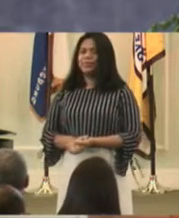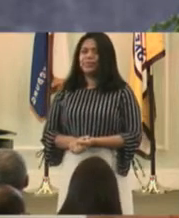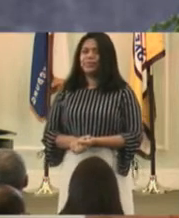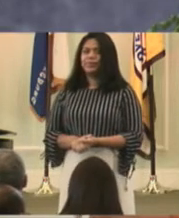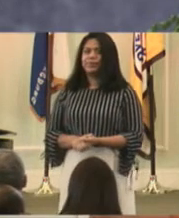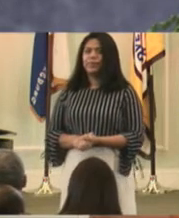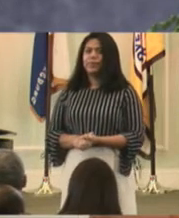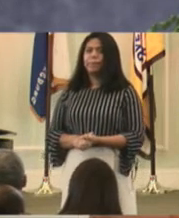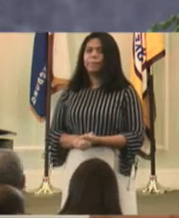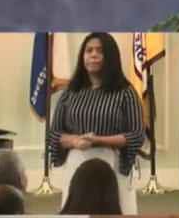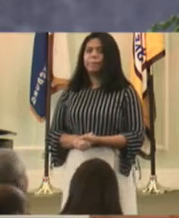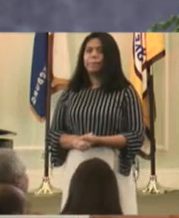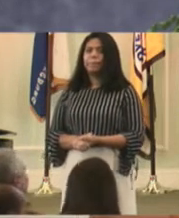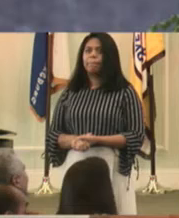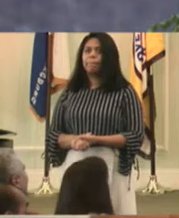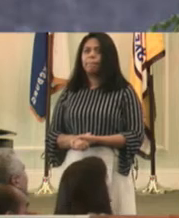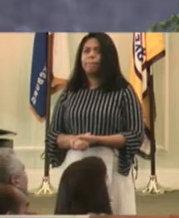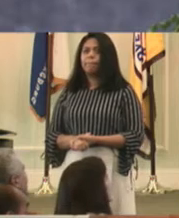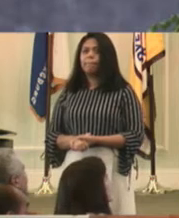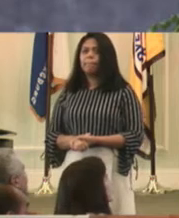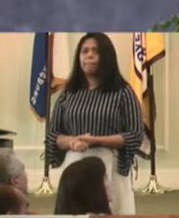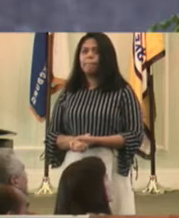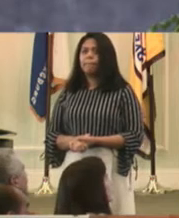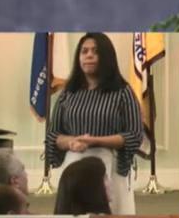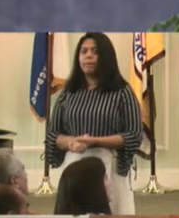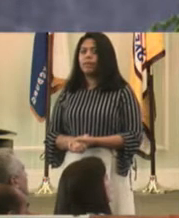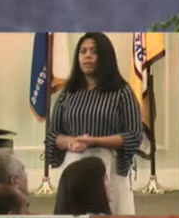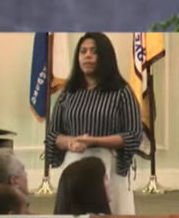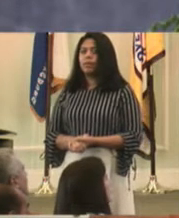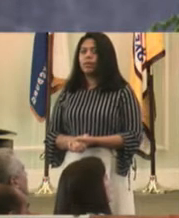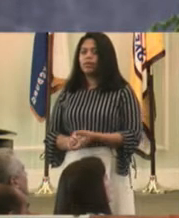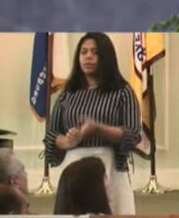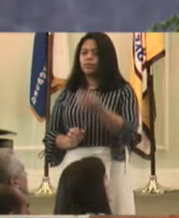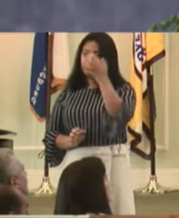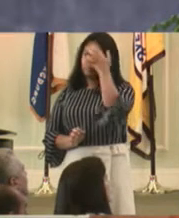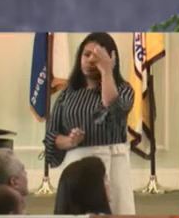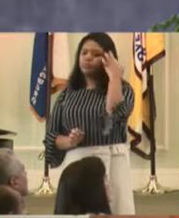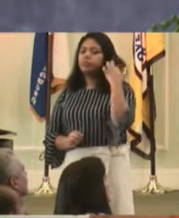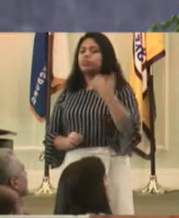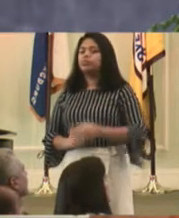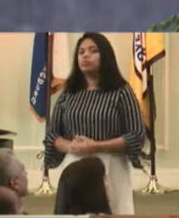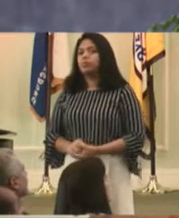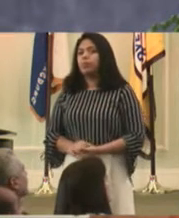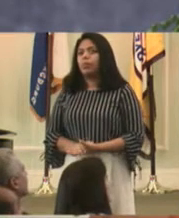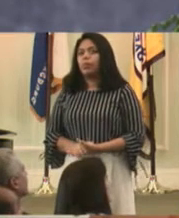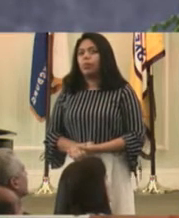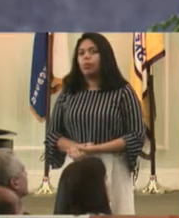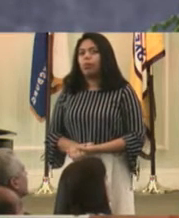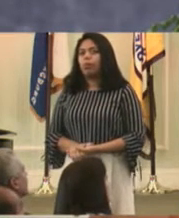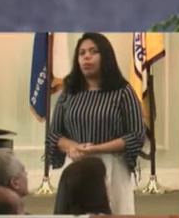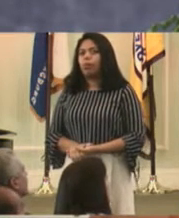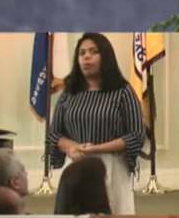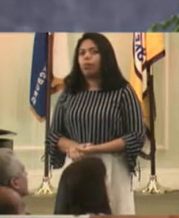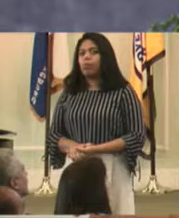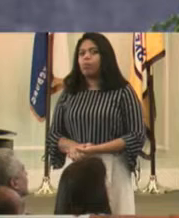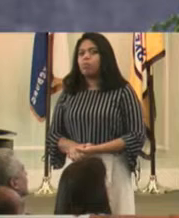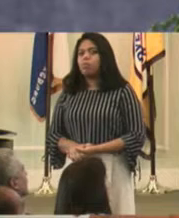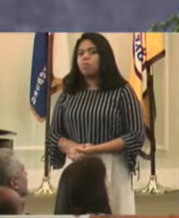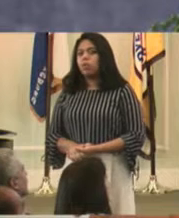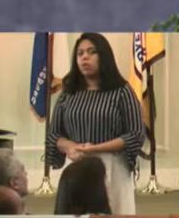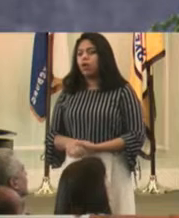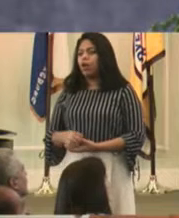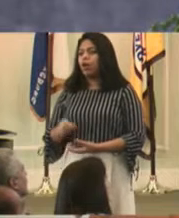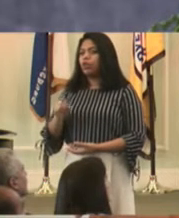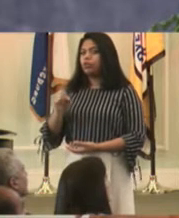please. On the 21 back, please. Or did we miss one? Okay. One back, I think. Yeah, so on